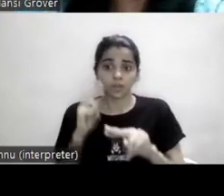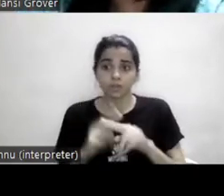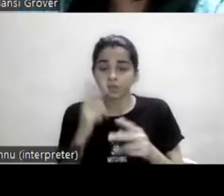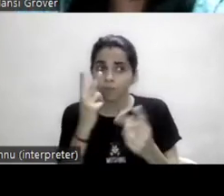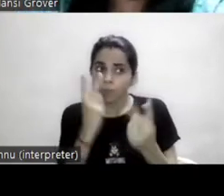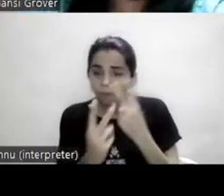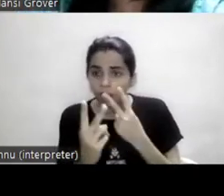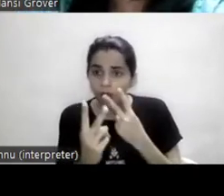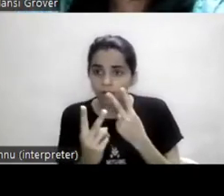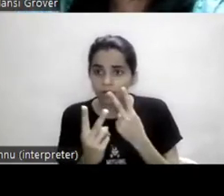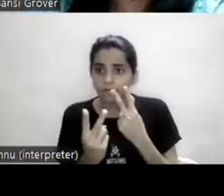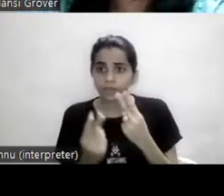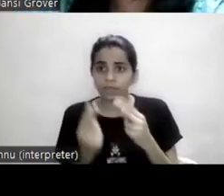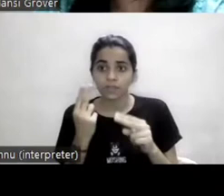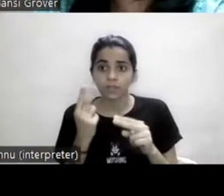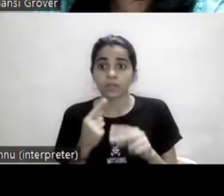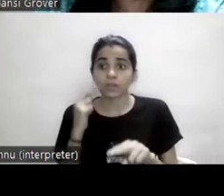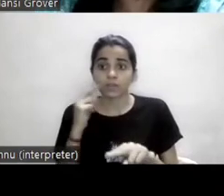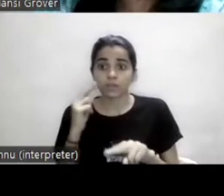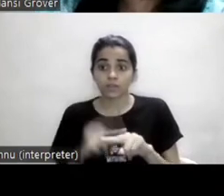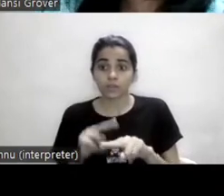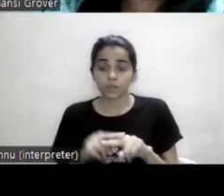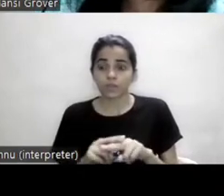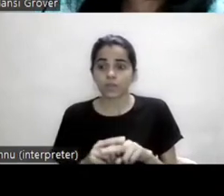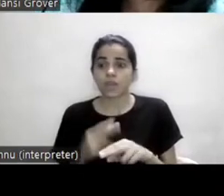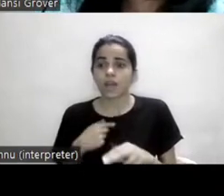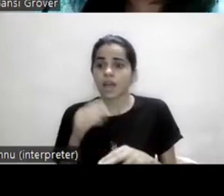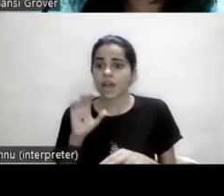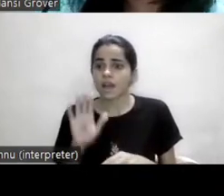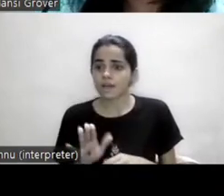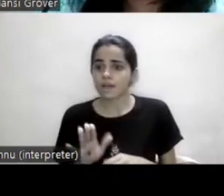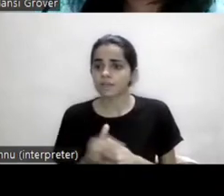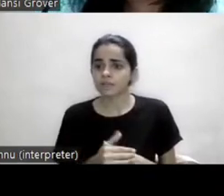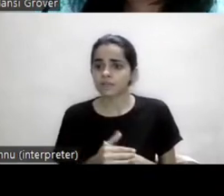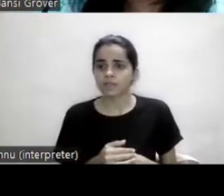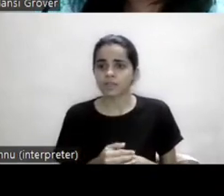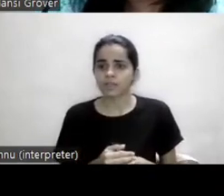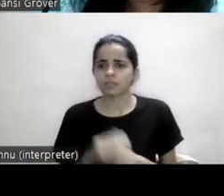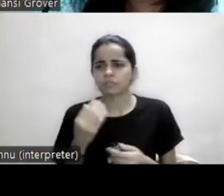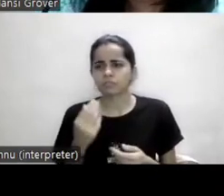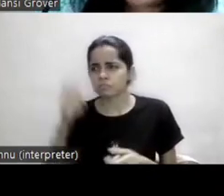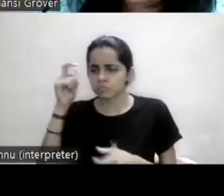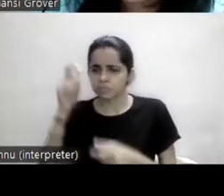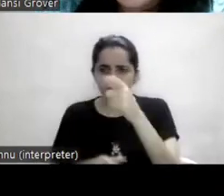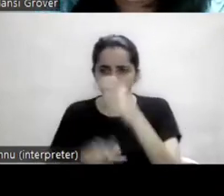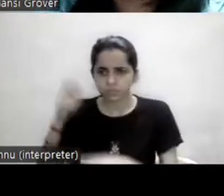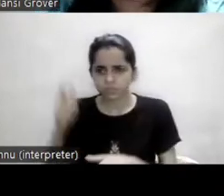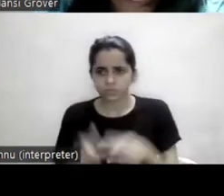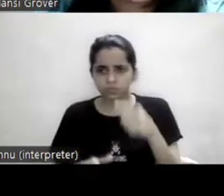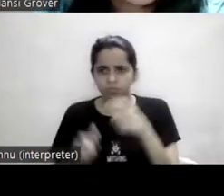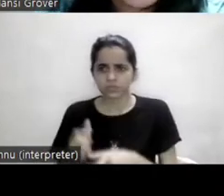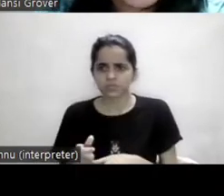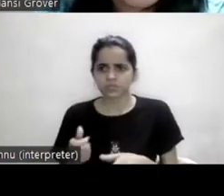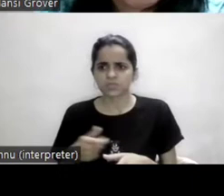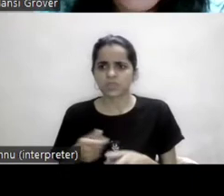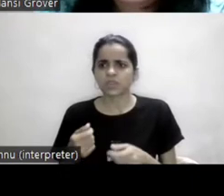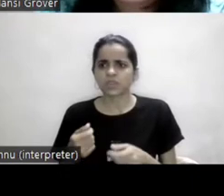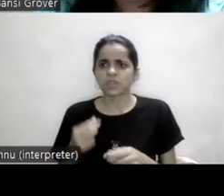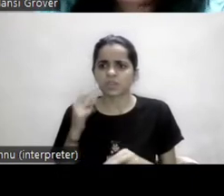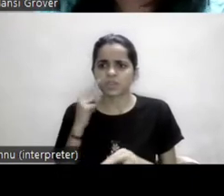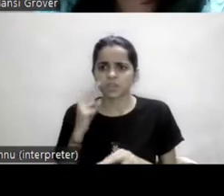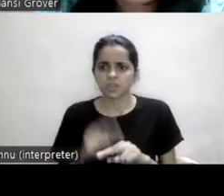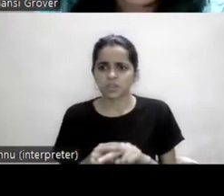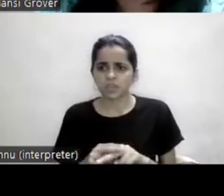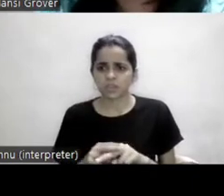there, and if you have, say, for example, somebody, you know, and in a very crude way, she told me